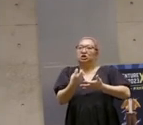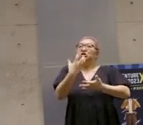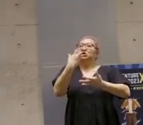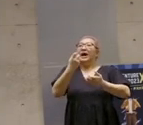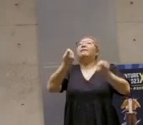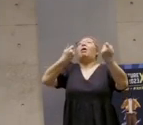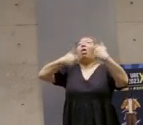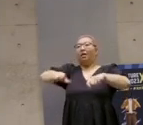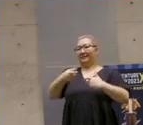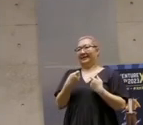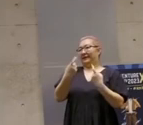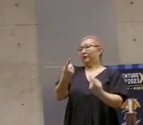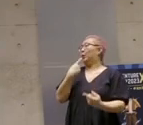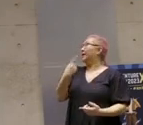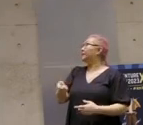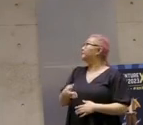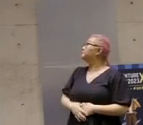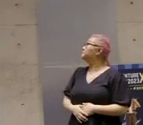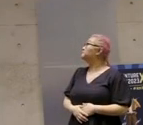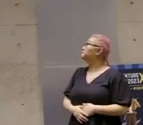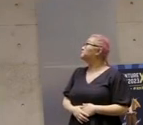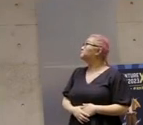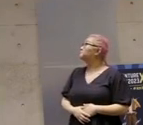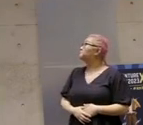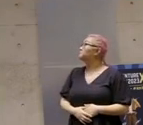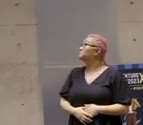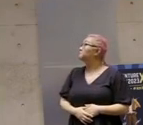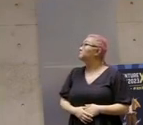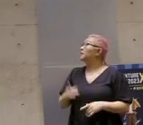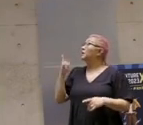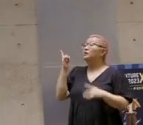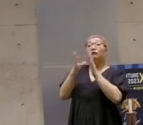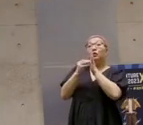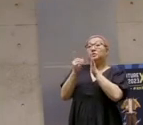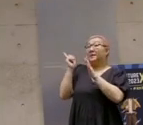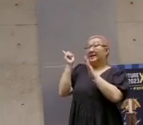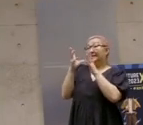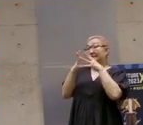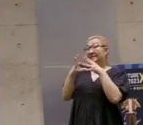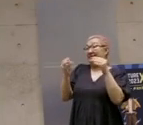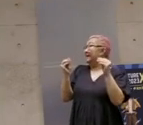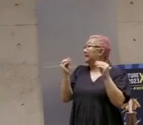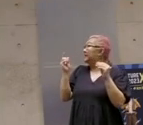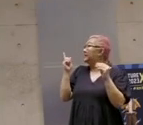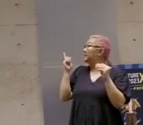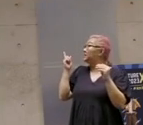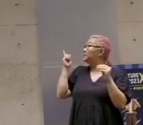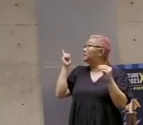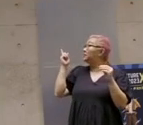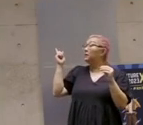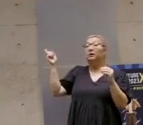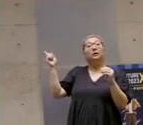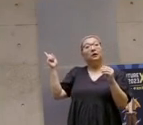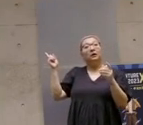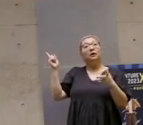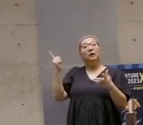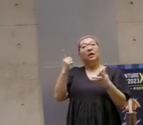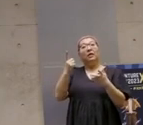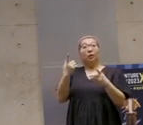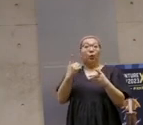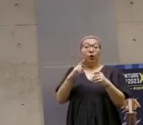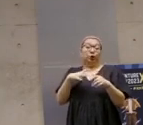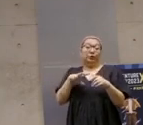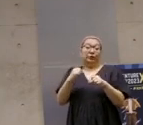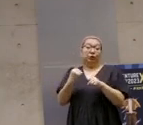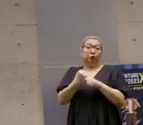the solution is to go into your inventory, get the dart that you've picked up, and use it on that lock. So while you're doing something else,